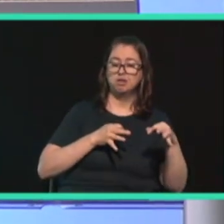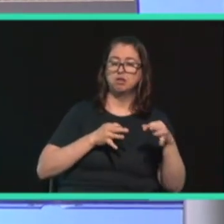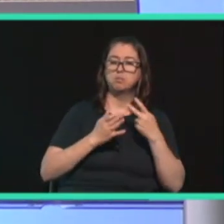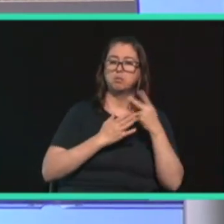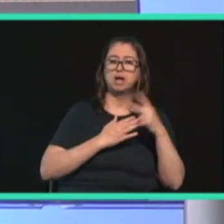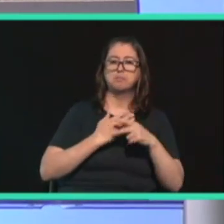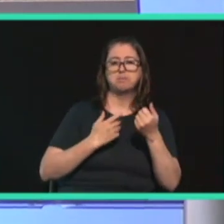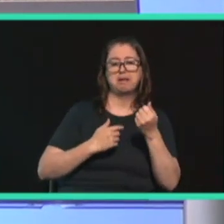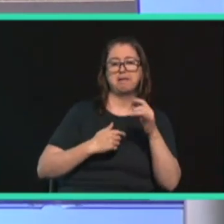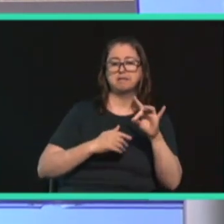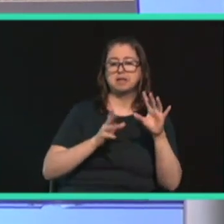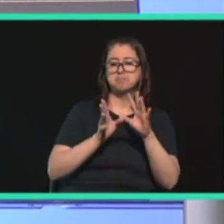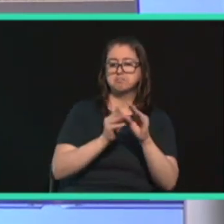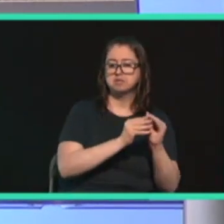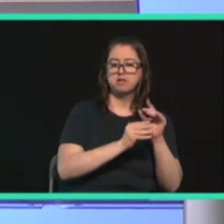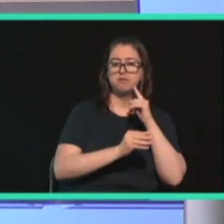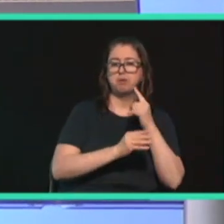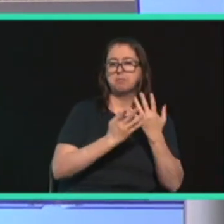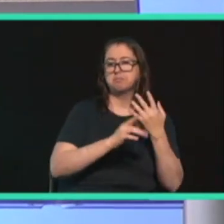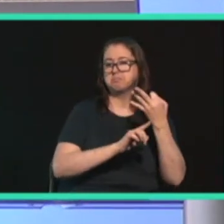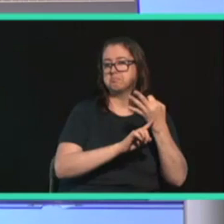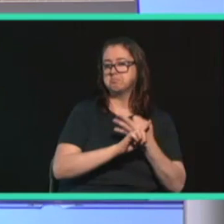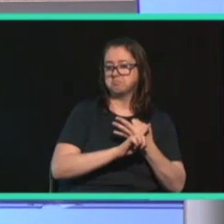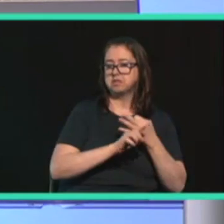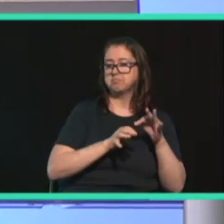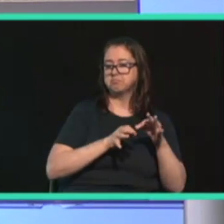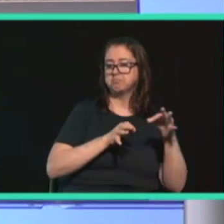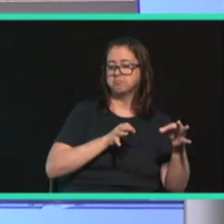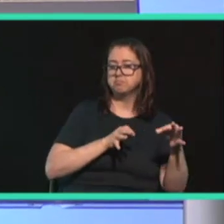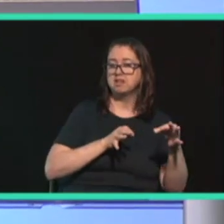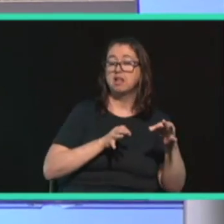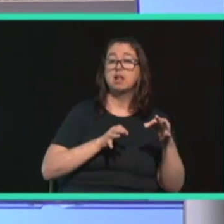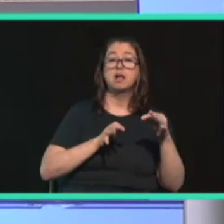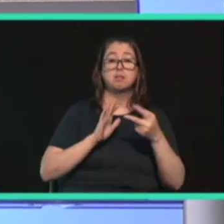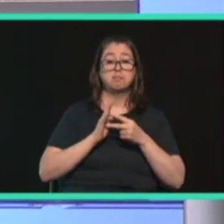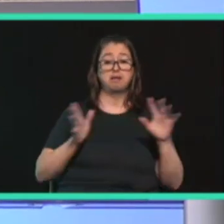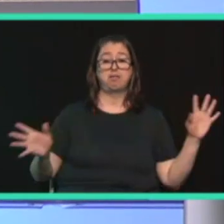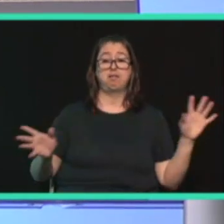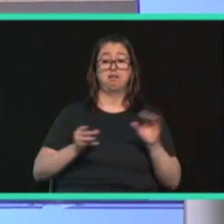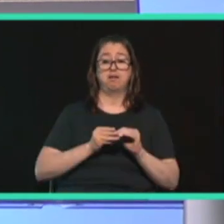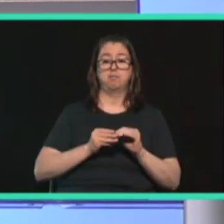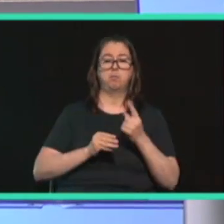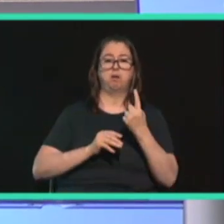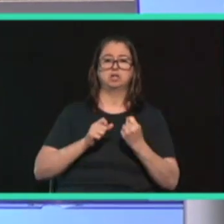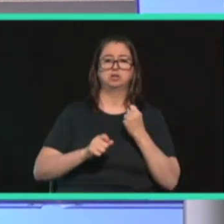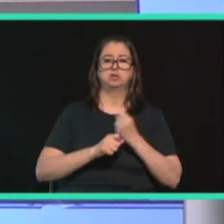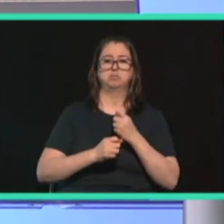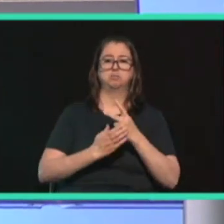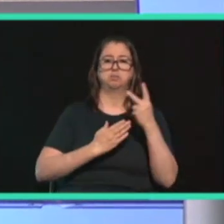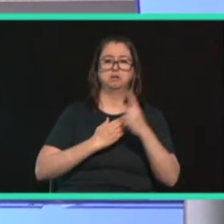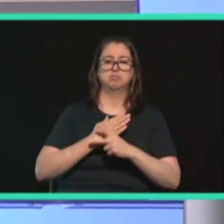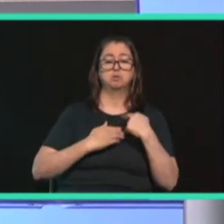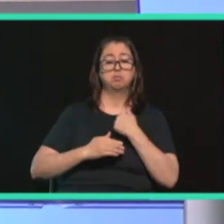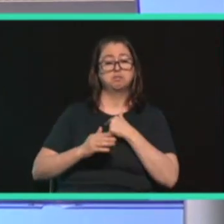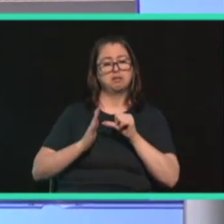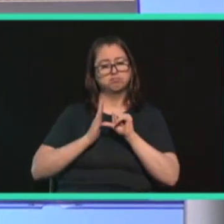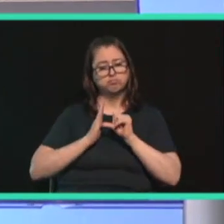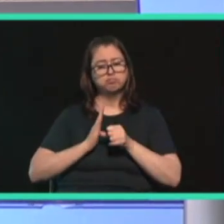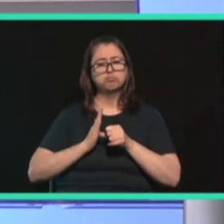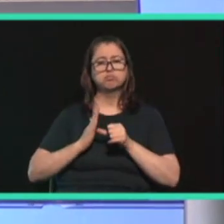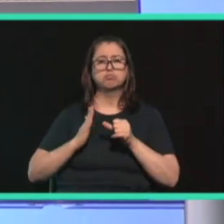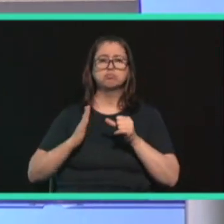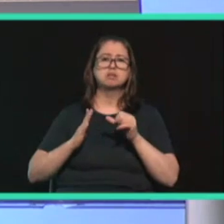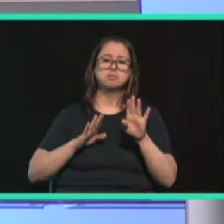sessions across another 9 months, and it means that there's now a 12-month program where we can reinforce the behaviour change and